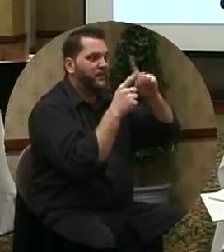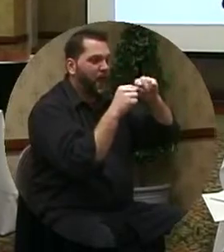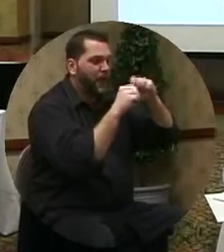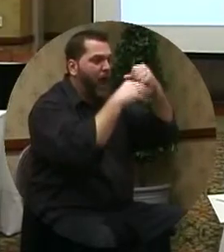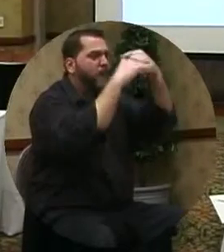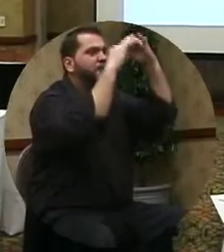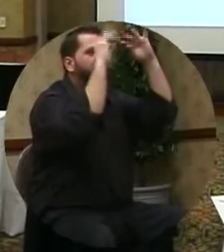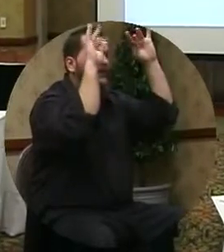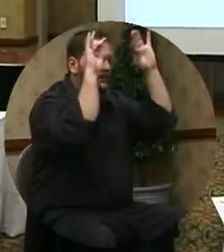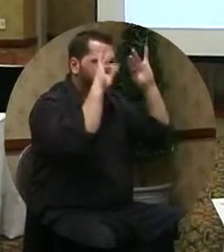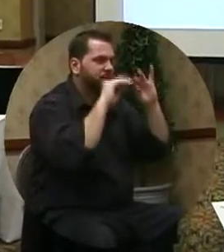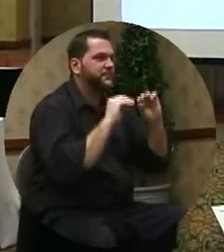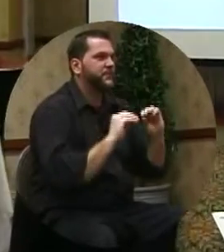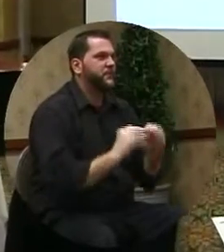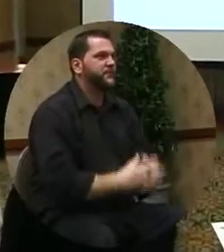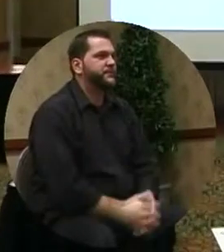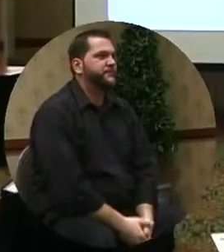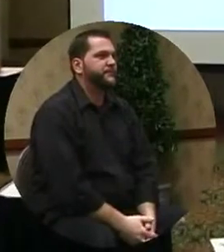1.